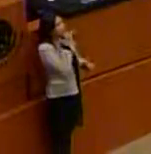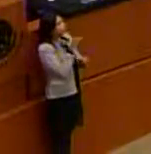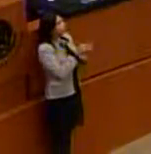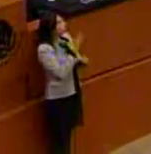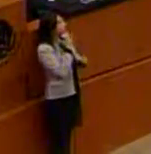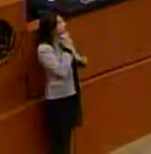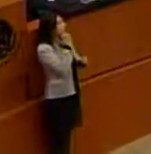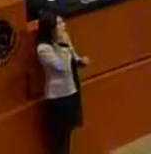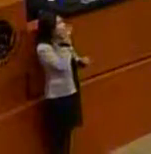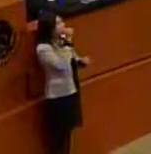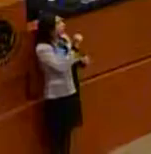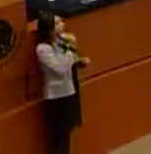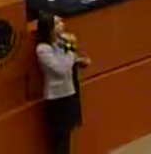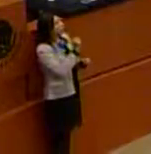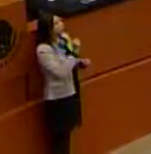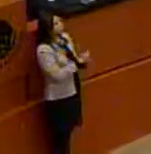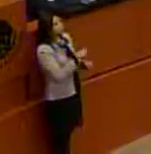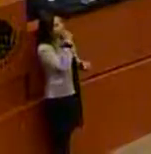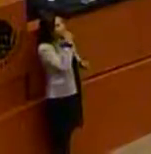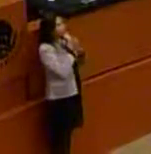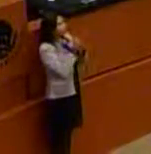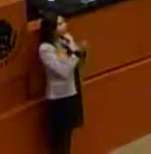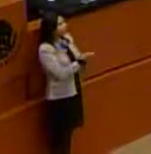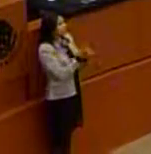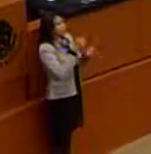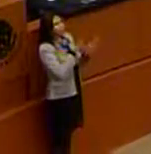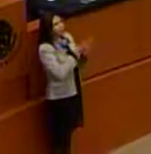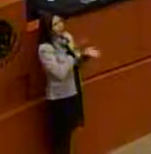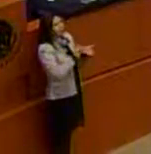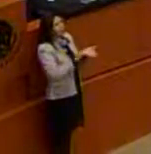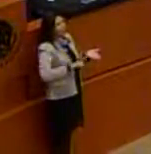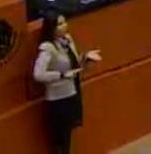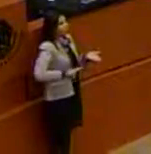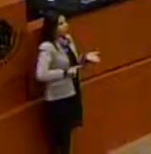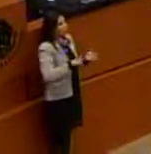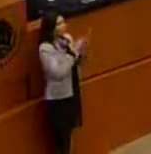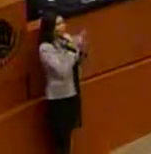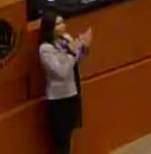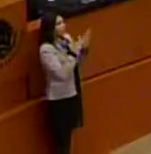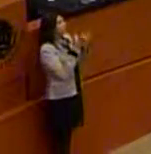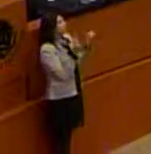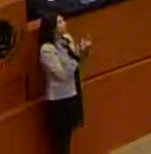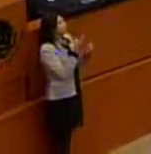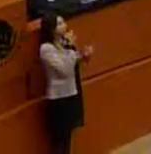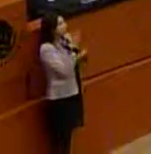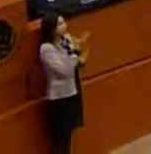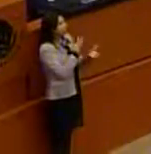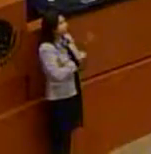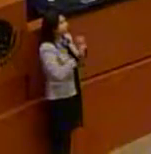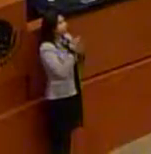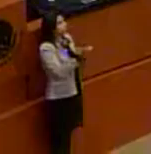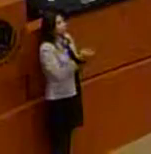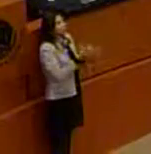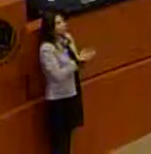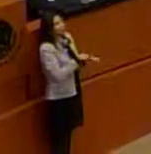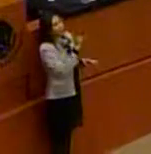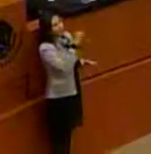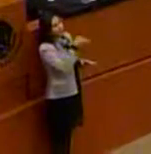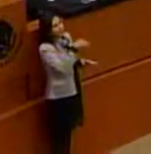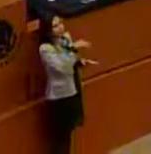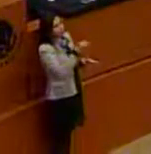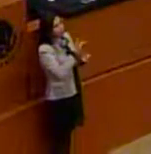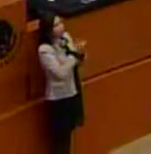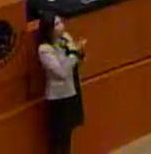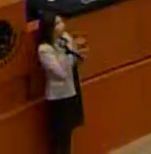these rules are unnecessary. The condition rules for social security payments are in